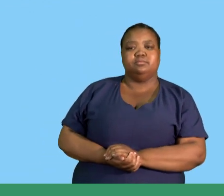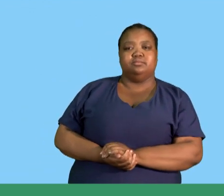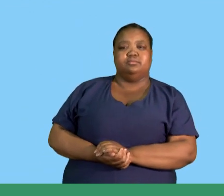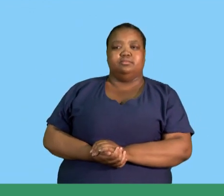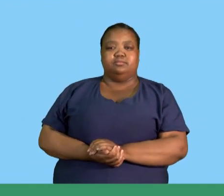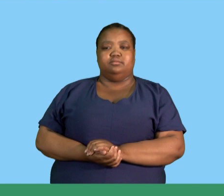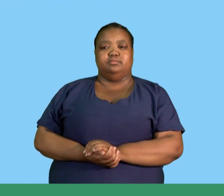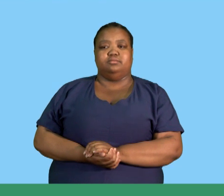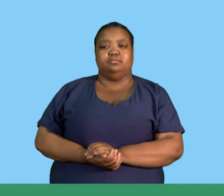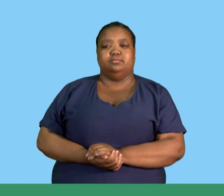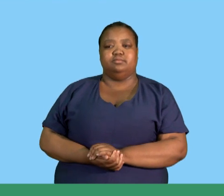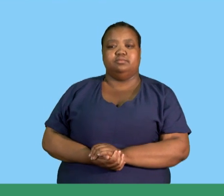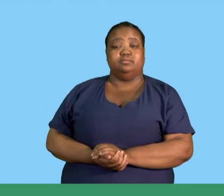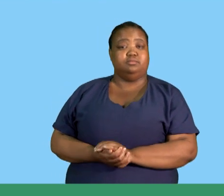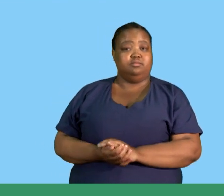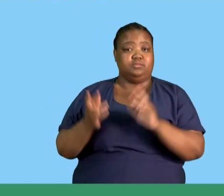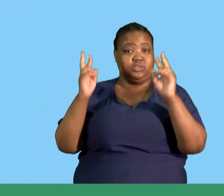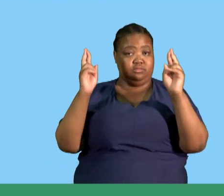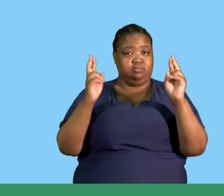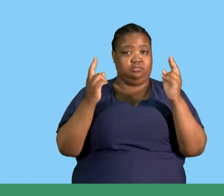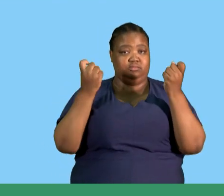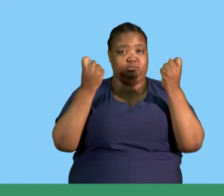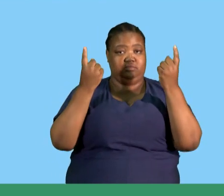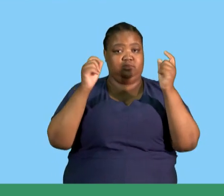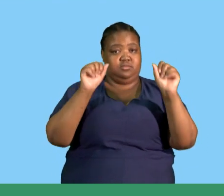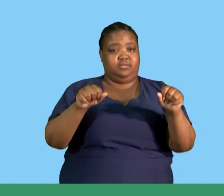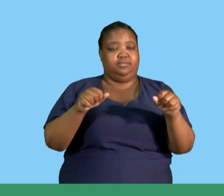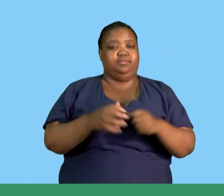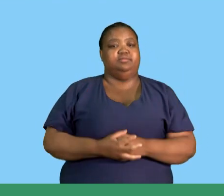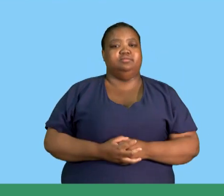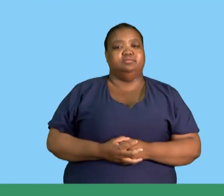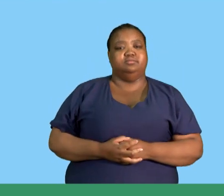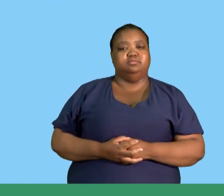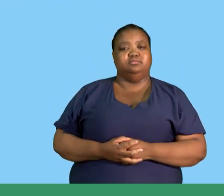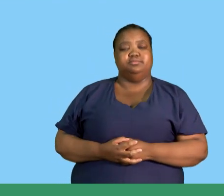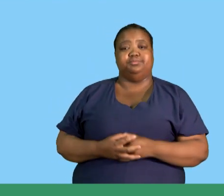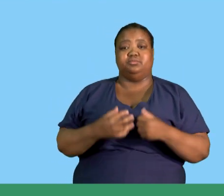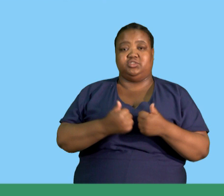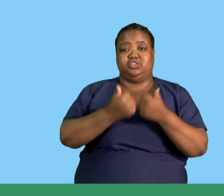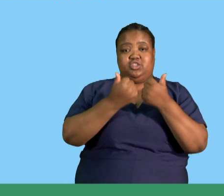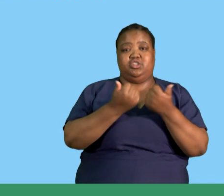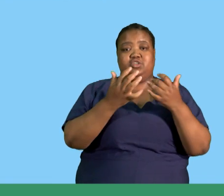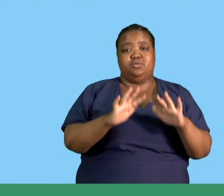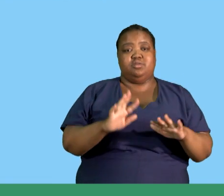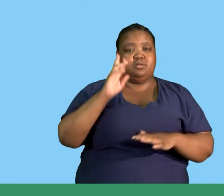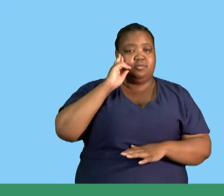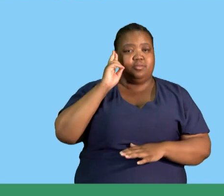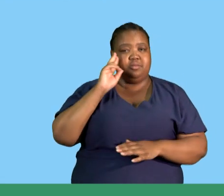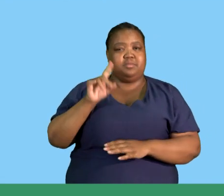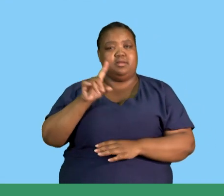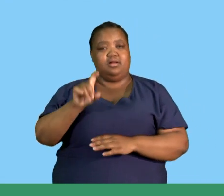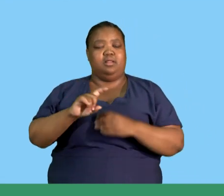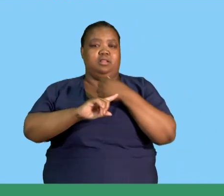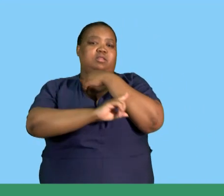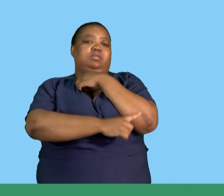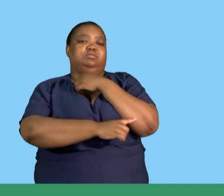It's the right answer. I hope you understand. So this is the factor that goes with the challenge. But don't forget, we've got the last question